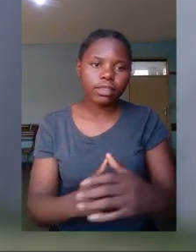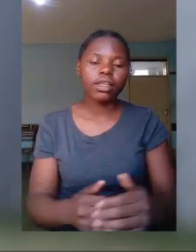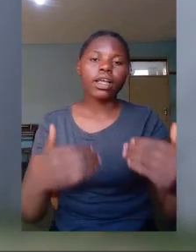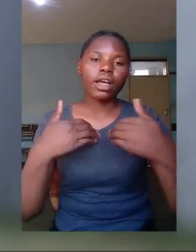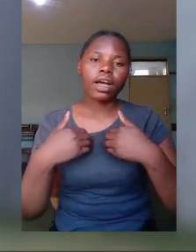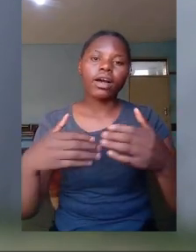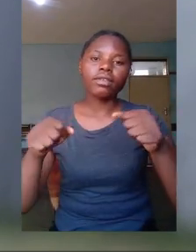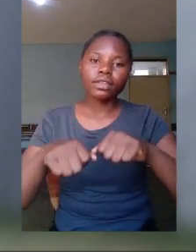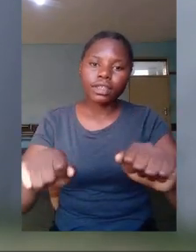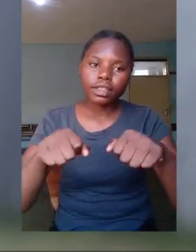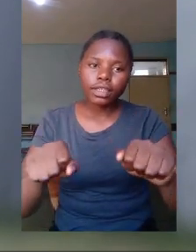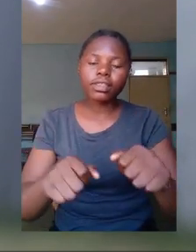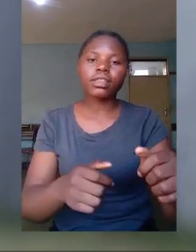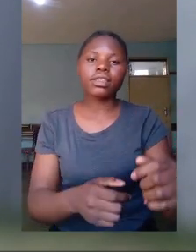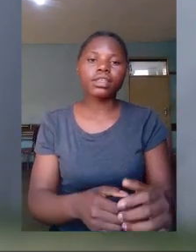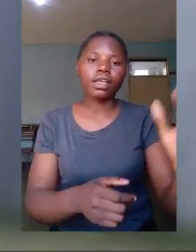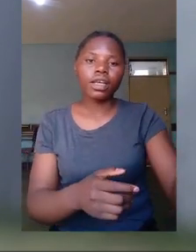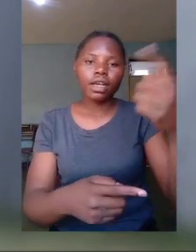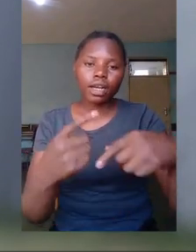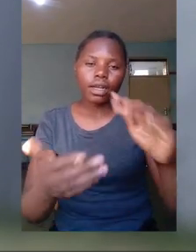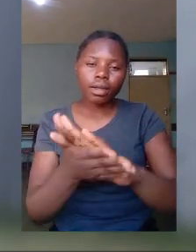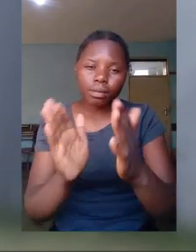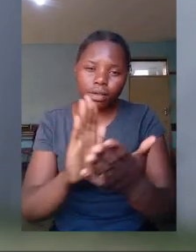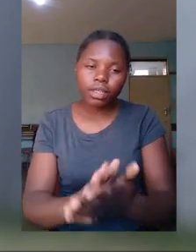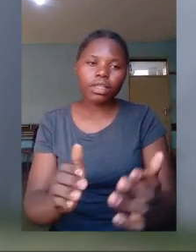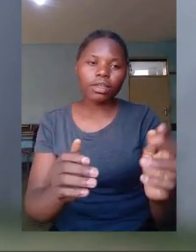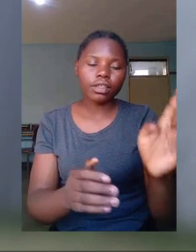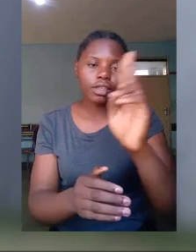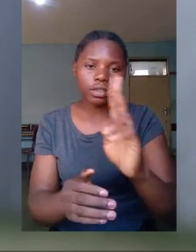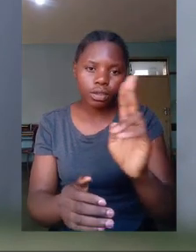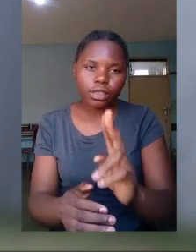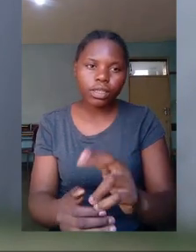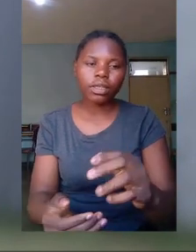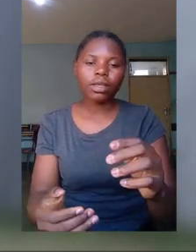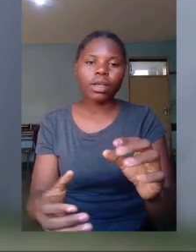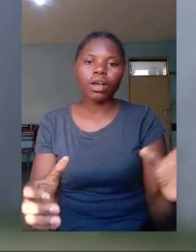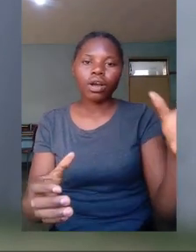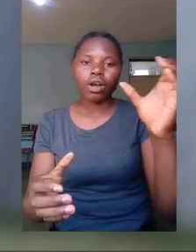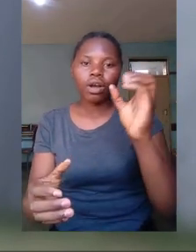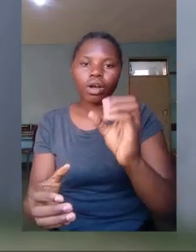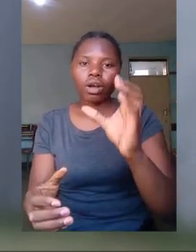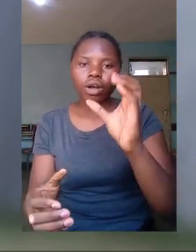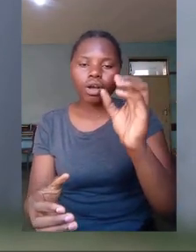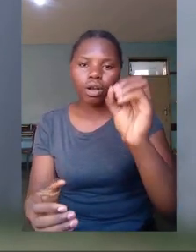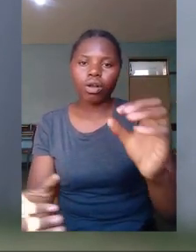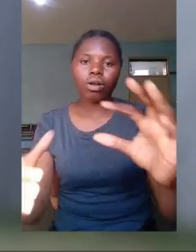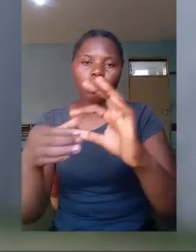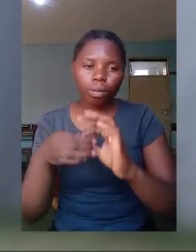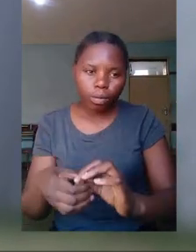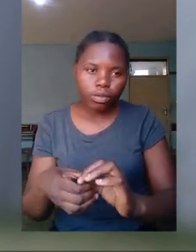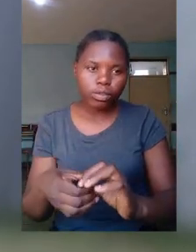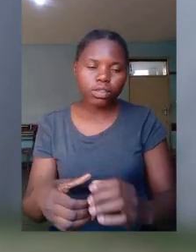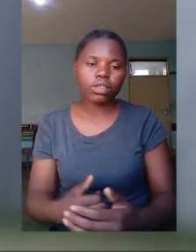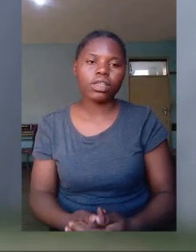scientist coming together with the user, co-producing the forecast, testing it, and giving out a